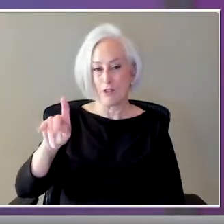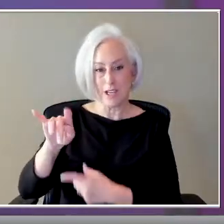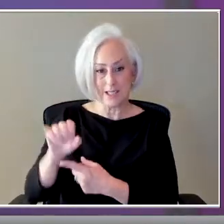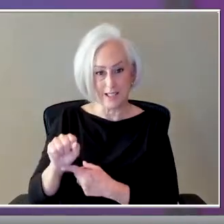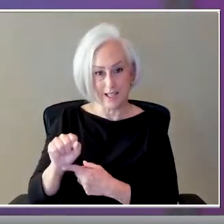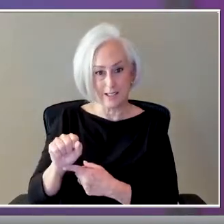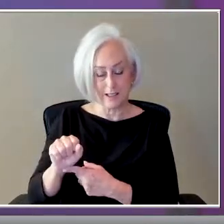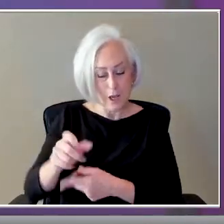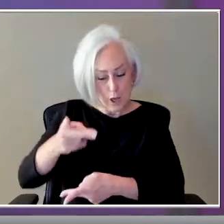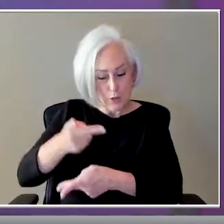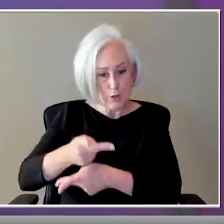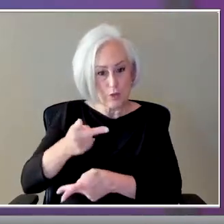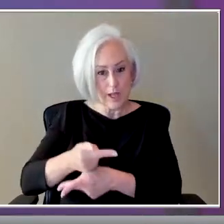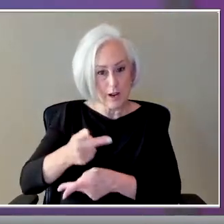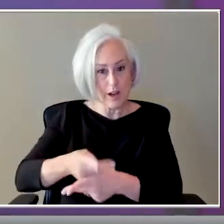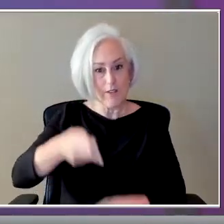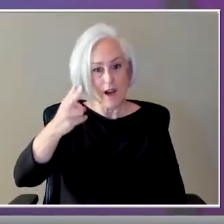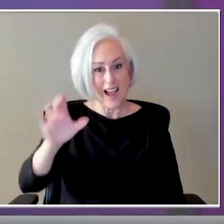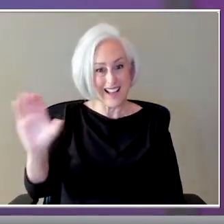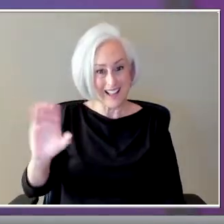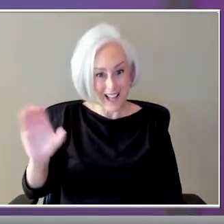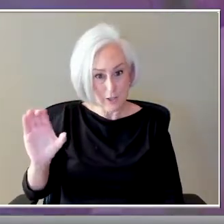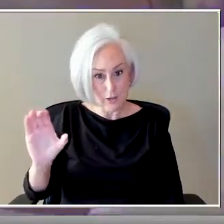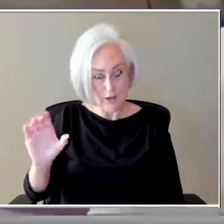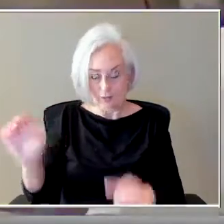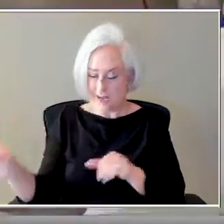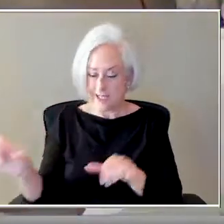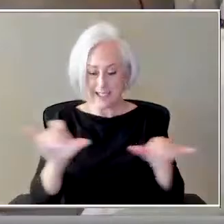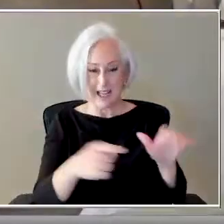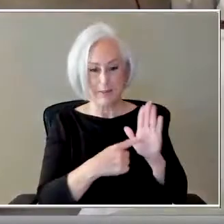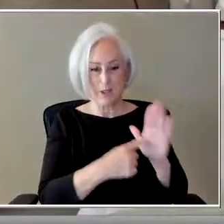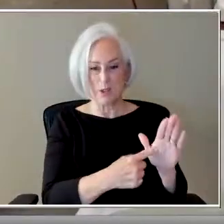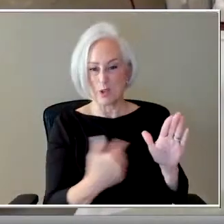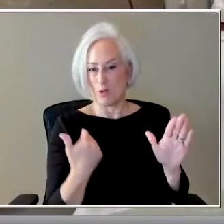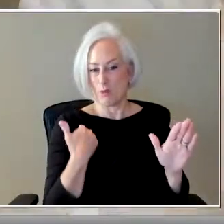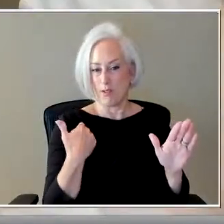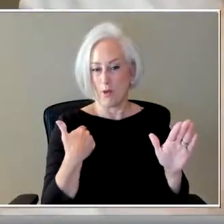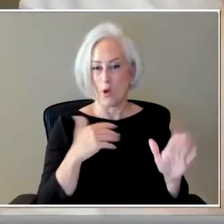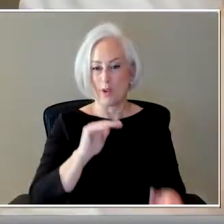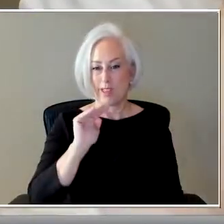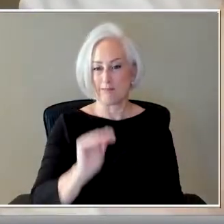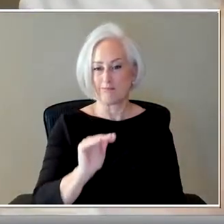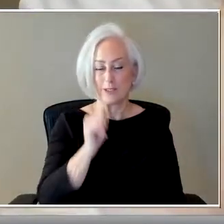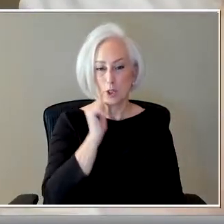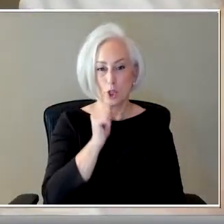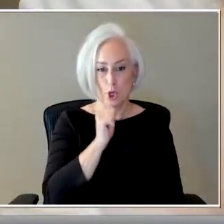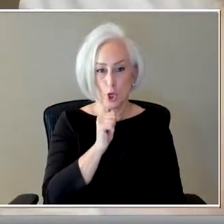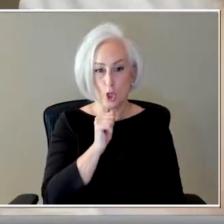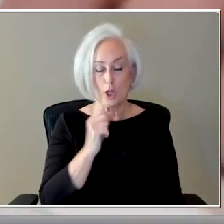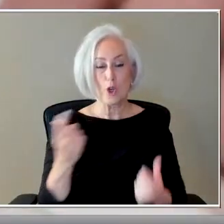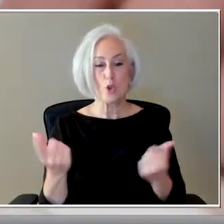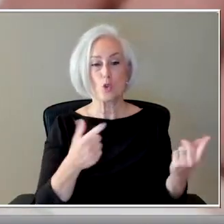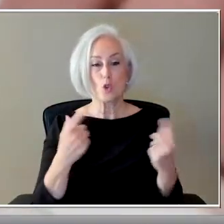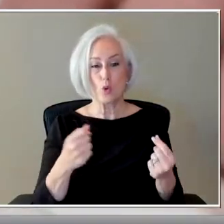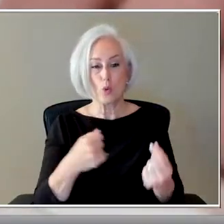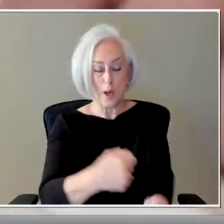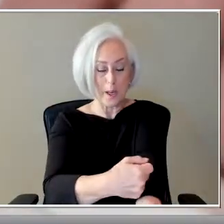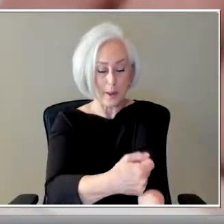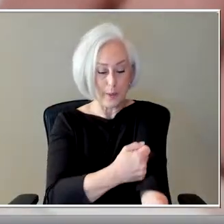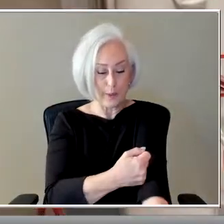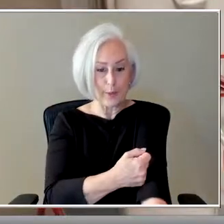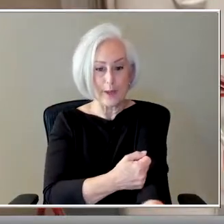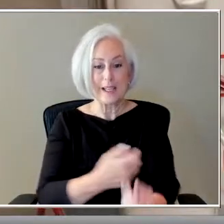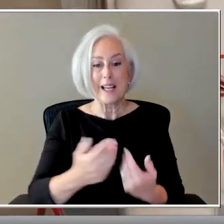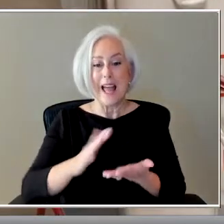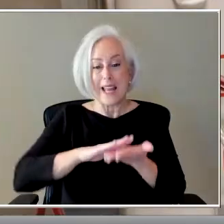we introduced you to in a previous episode. They put the needles in and then they clean my blood. 10-year-old Aubrey